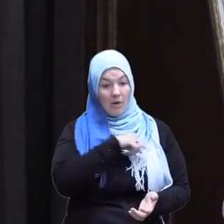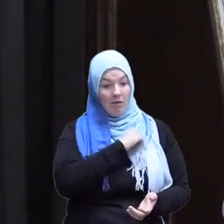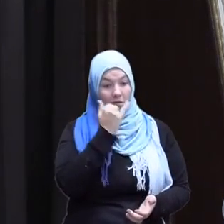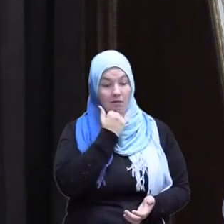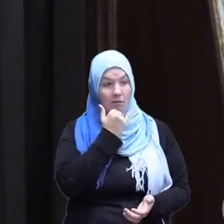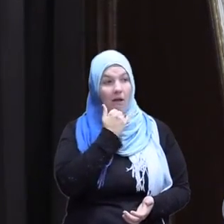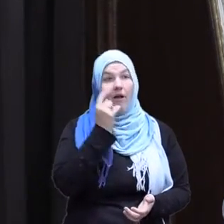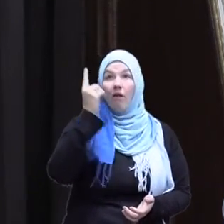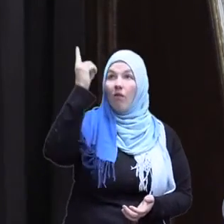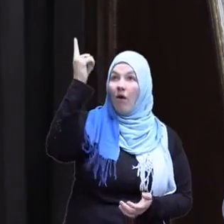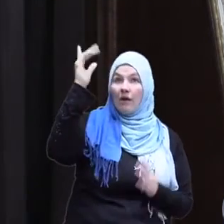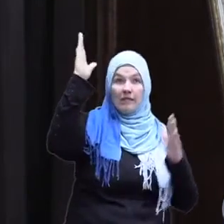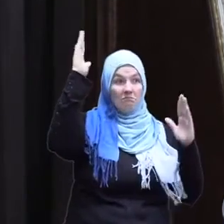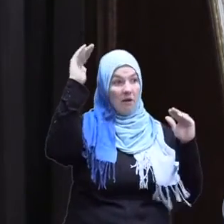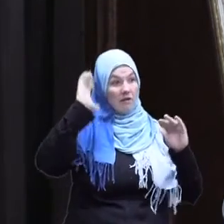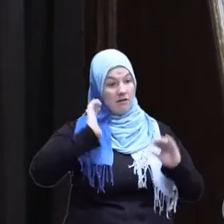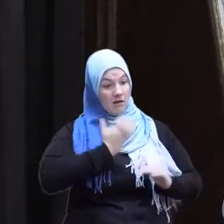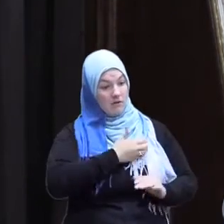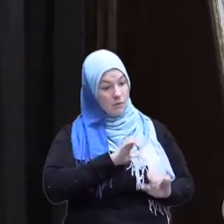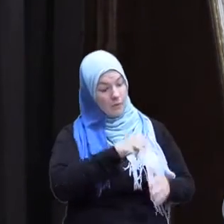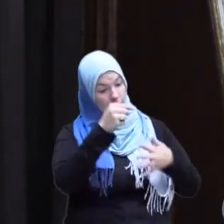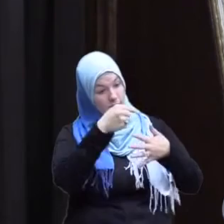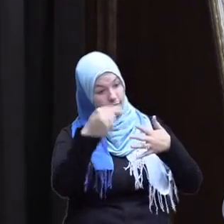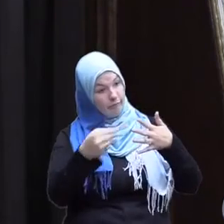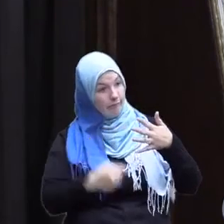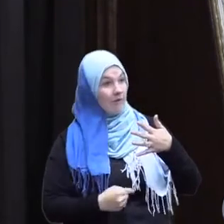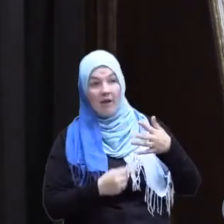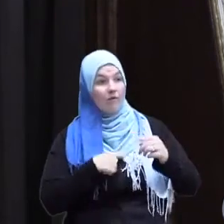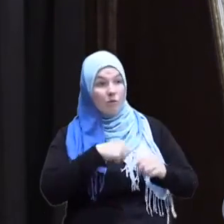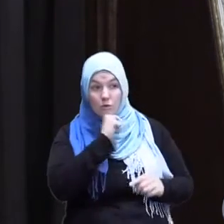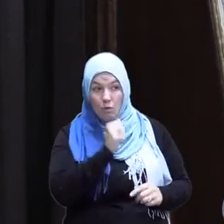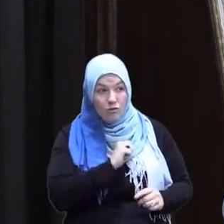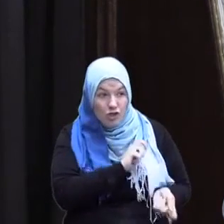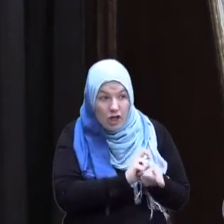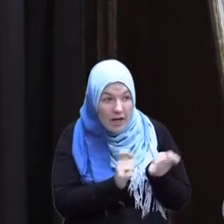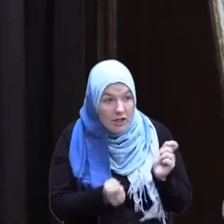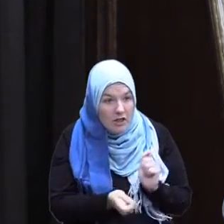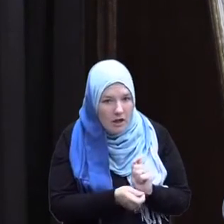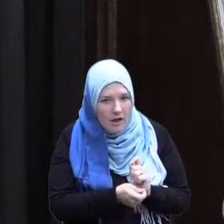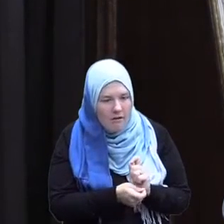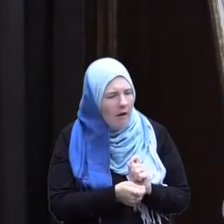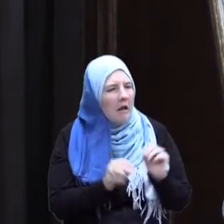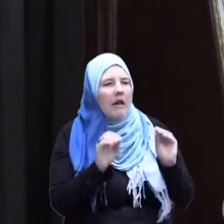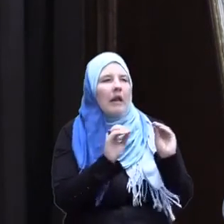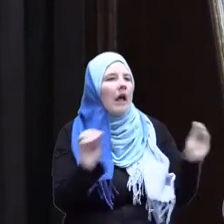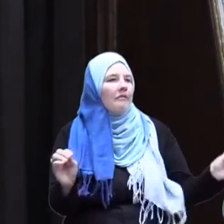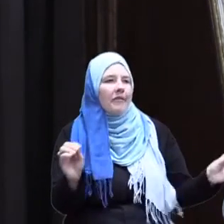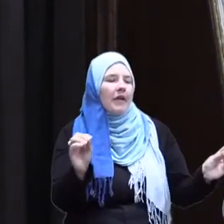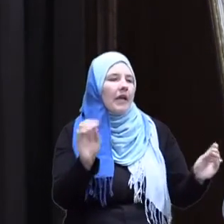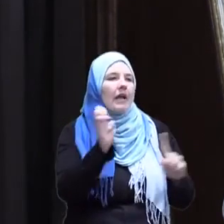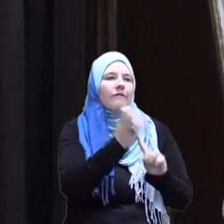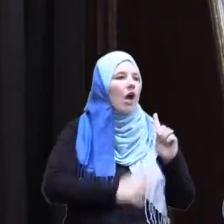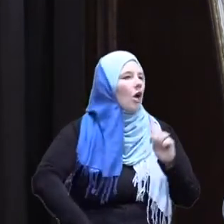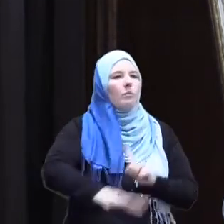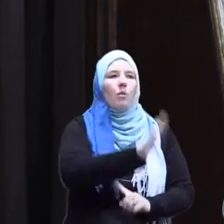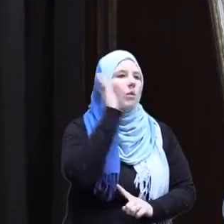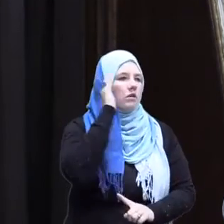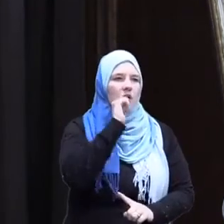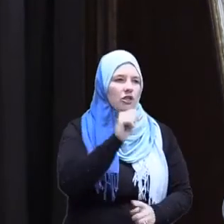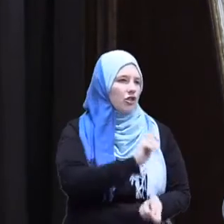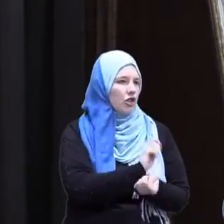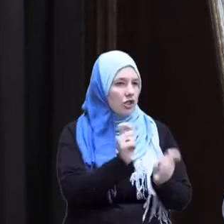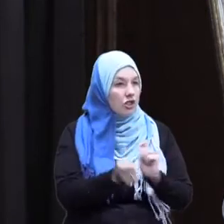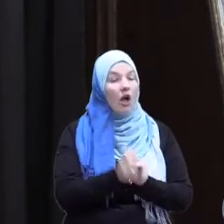Allah's expectations to change. Because if we don't change, nothing will change. Allah threatened and